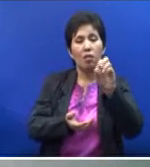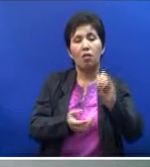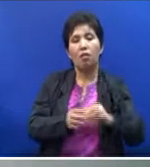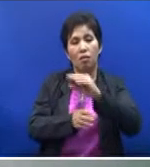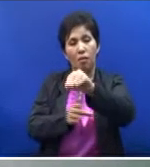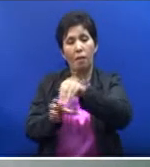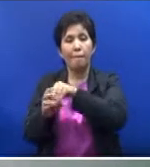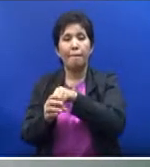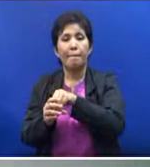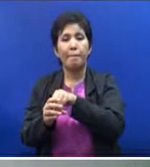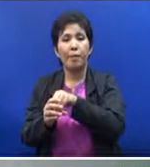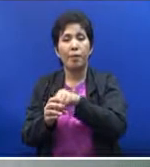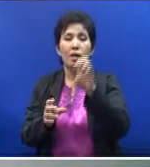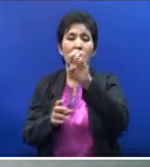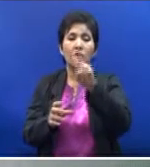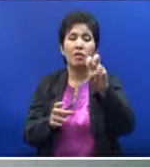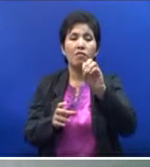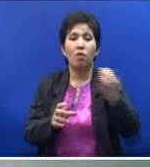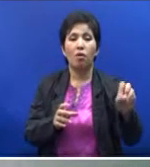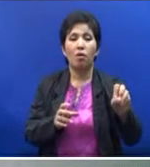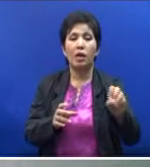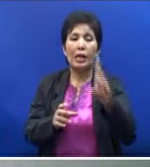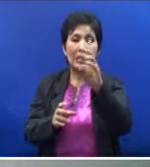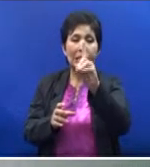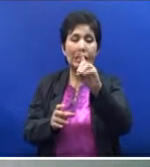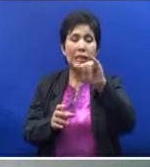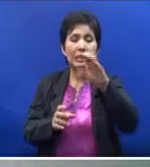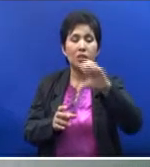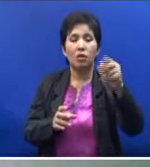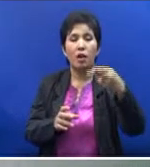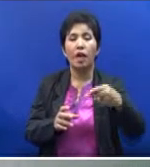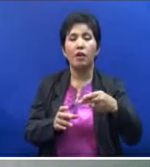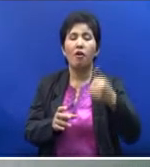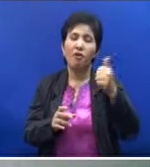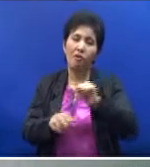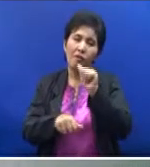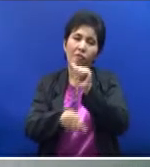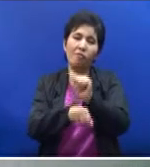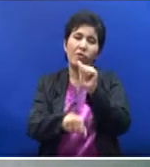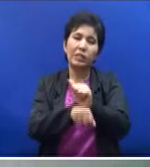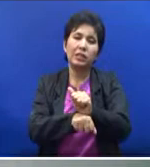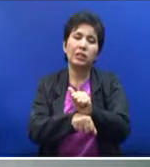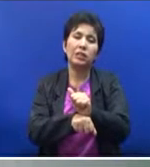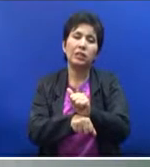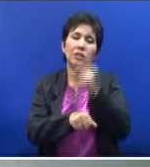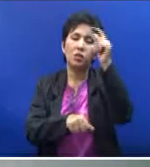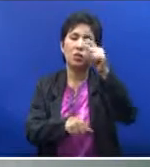include evolutionary theory, diffusion theory, and functionalism. Okay,